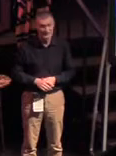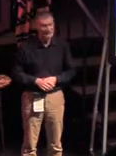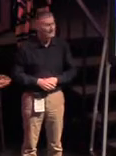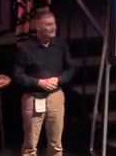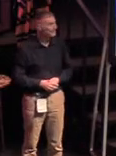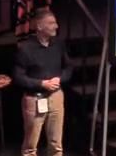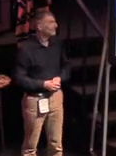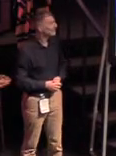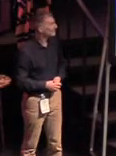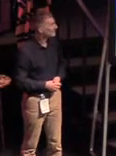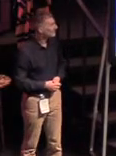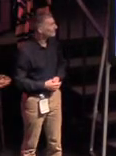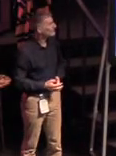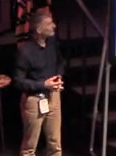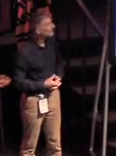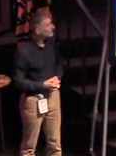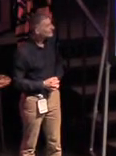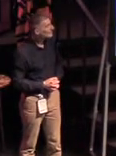So,